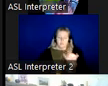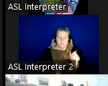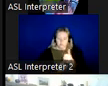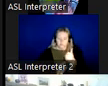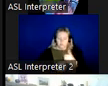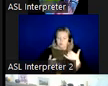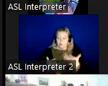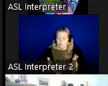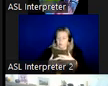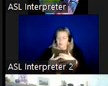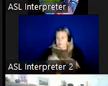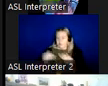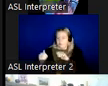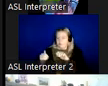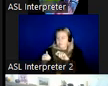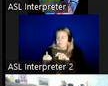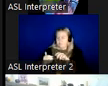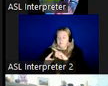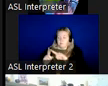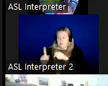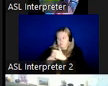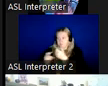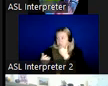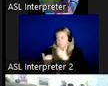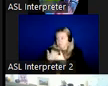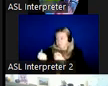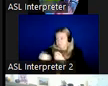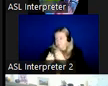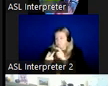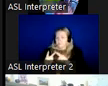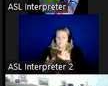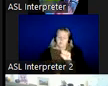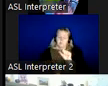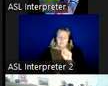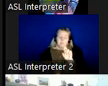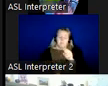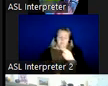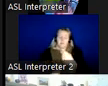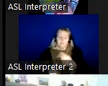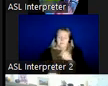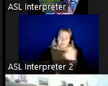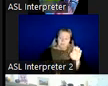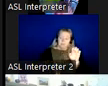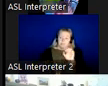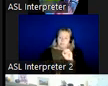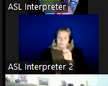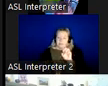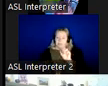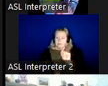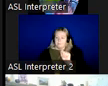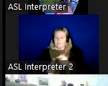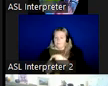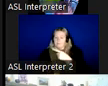fellow regional librarians, Sarah Bartlett in Eastern Division and Emma Craig in PRL Division, who originally helped